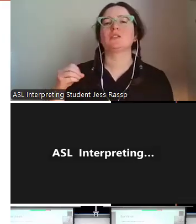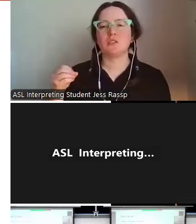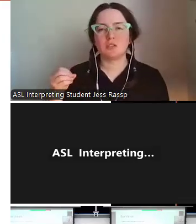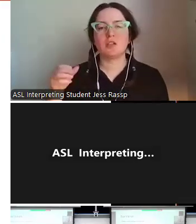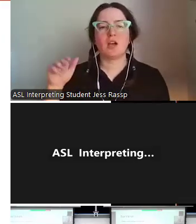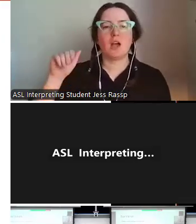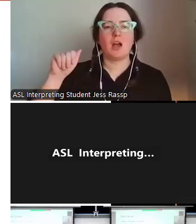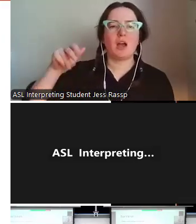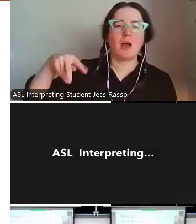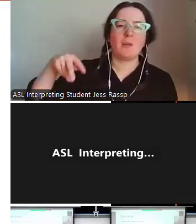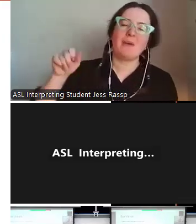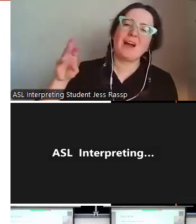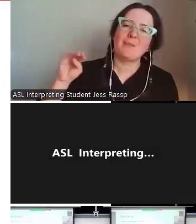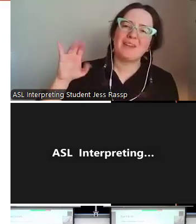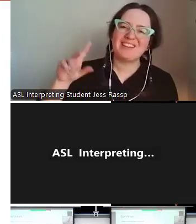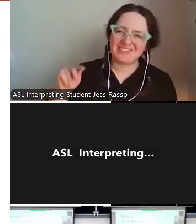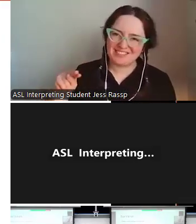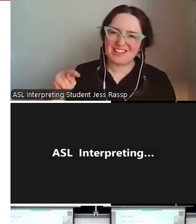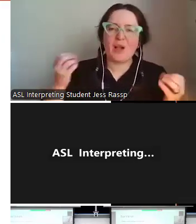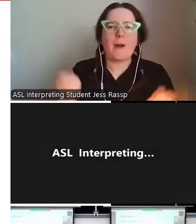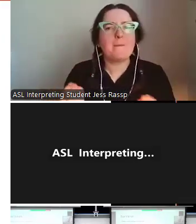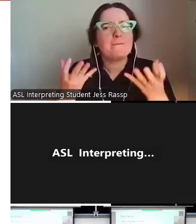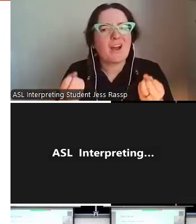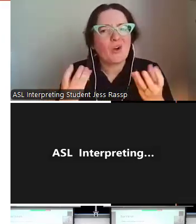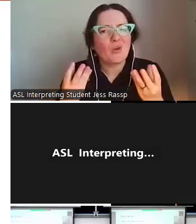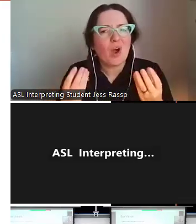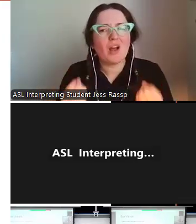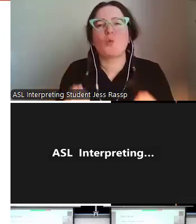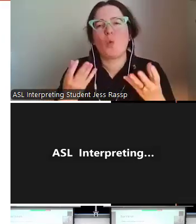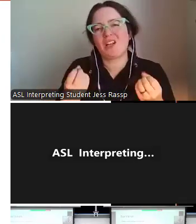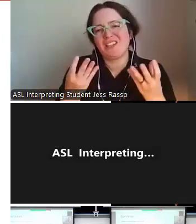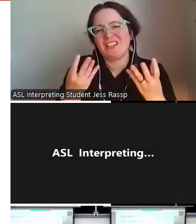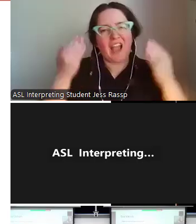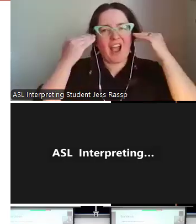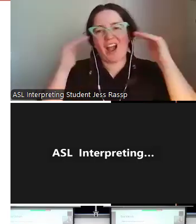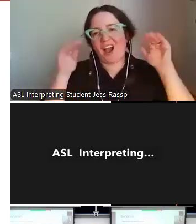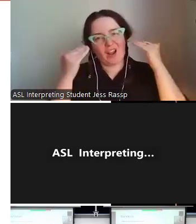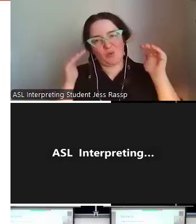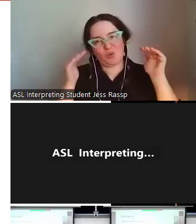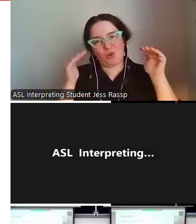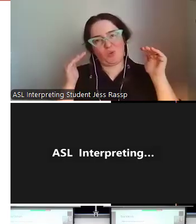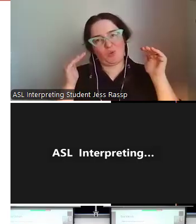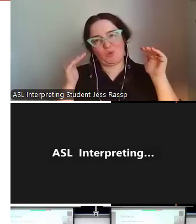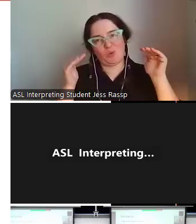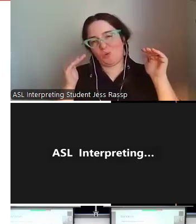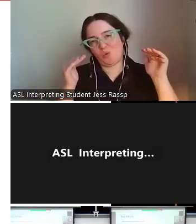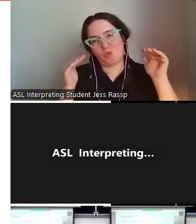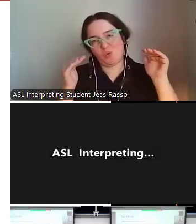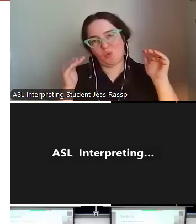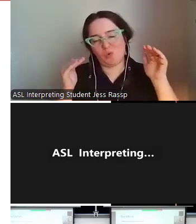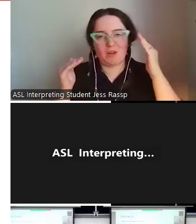bee sting or anything like that, so I'm not sure. Right, did they ever,